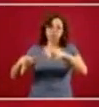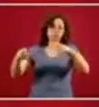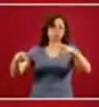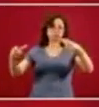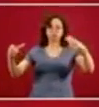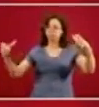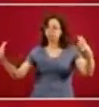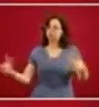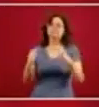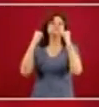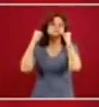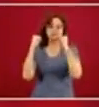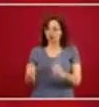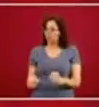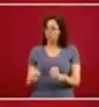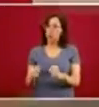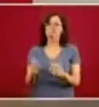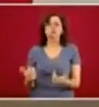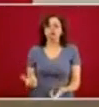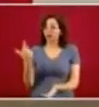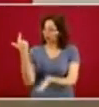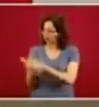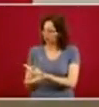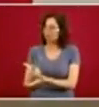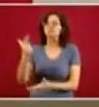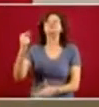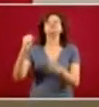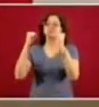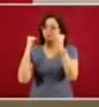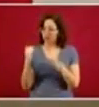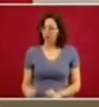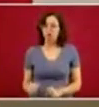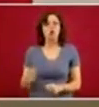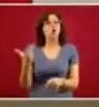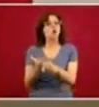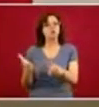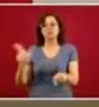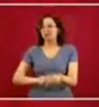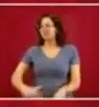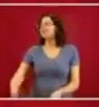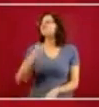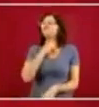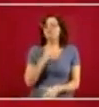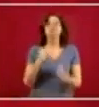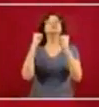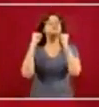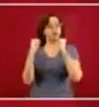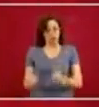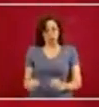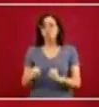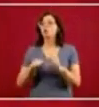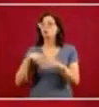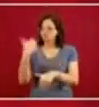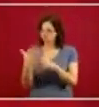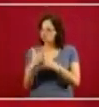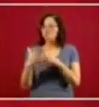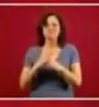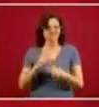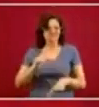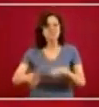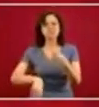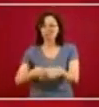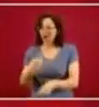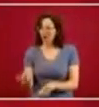3. We will inevitably see an increase in the number of cases, more cases